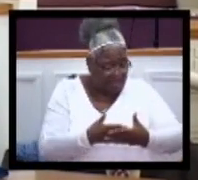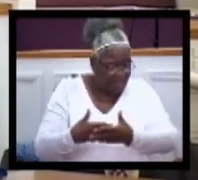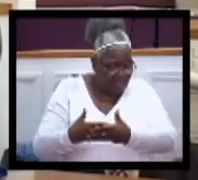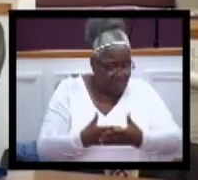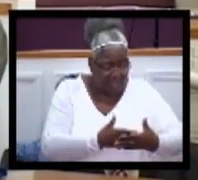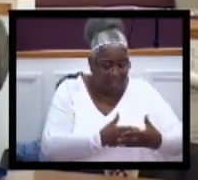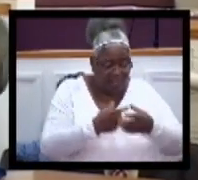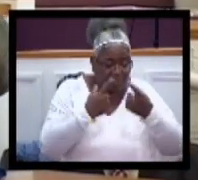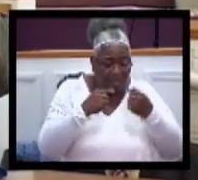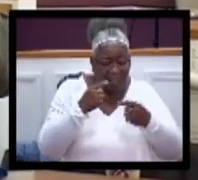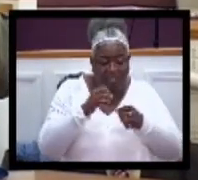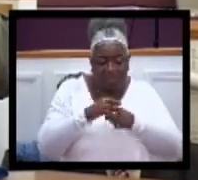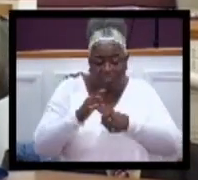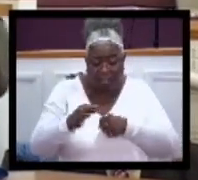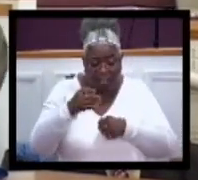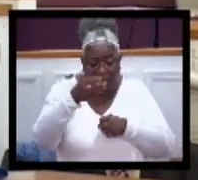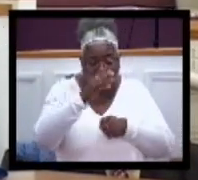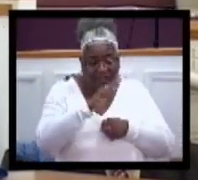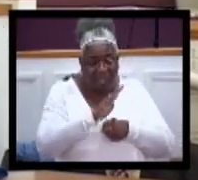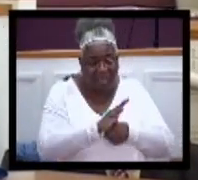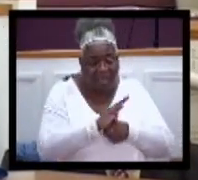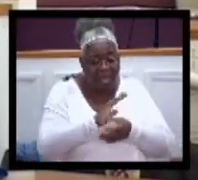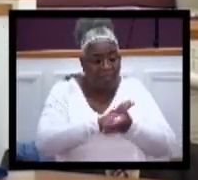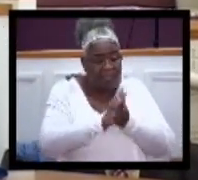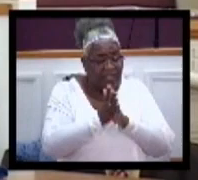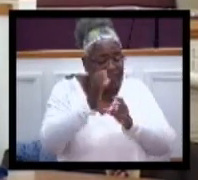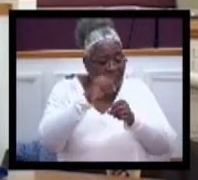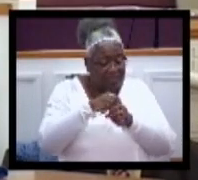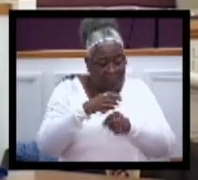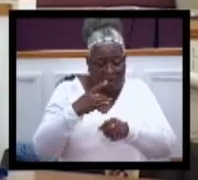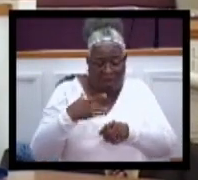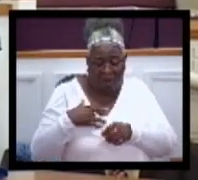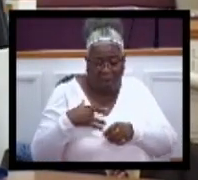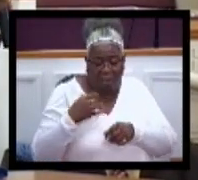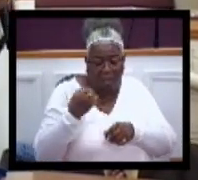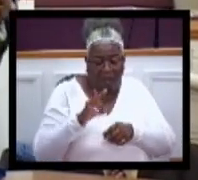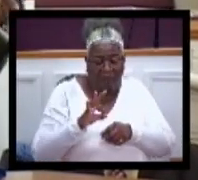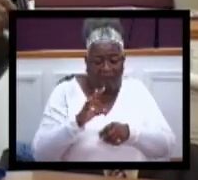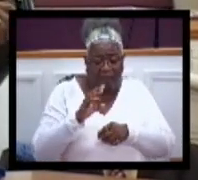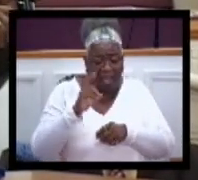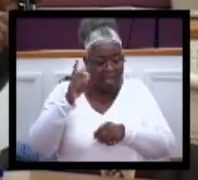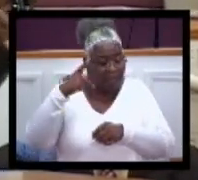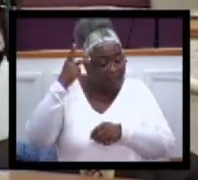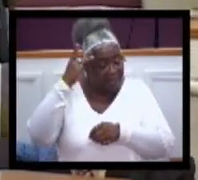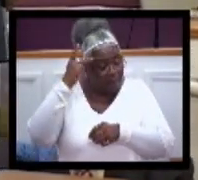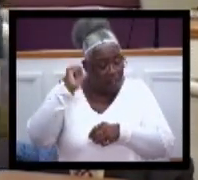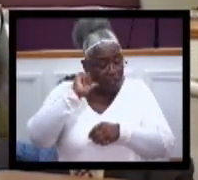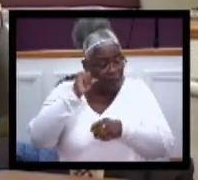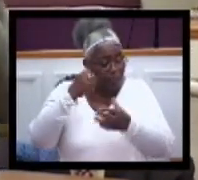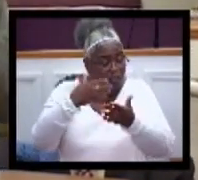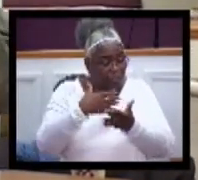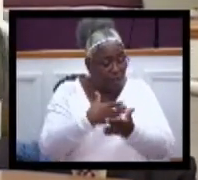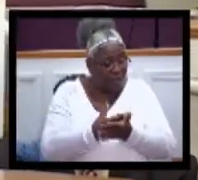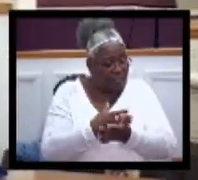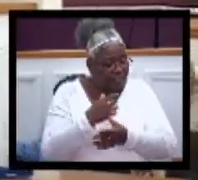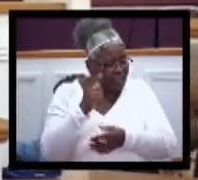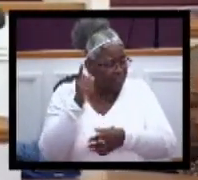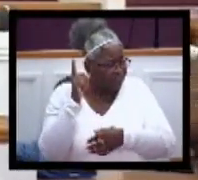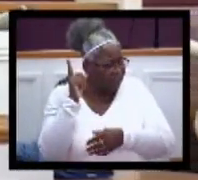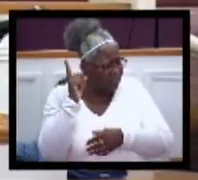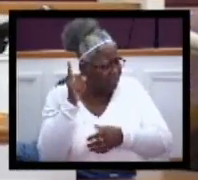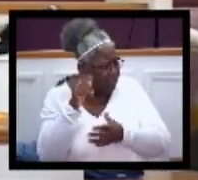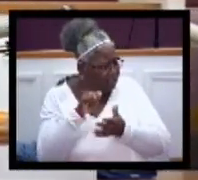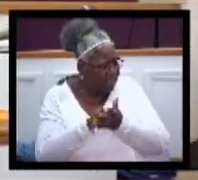the Spirit of God gets in the heart of Pharaoh's daughter. She hears that